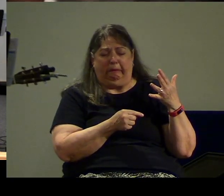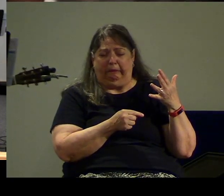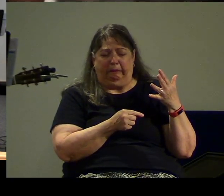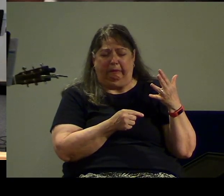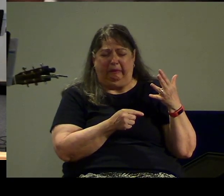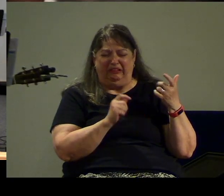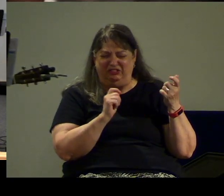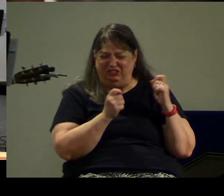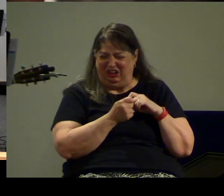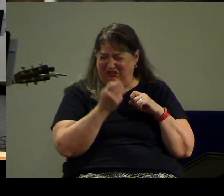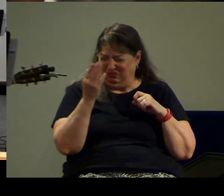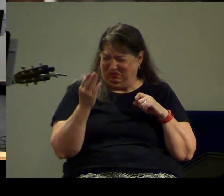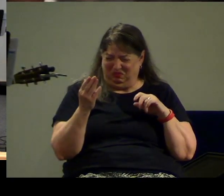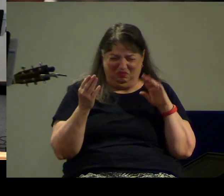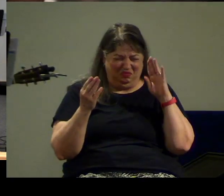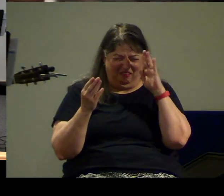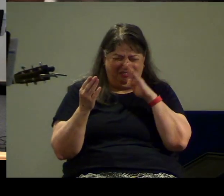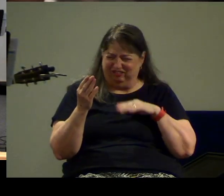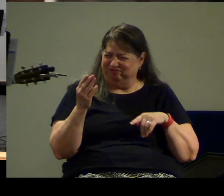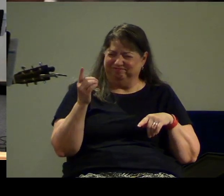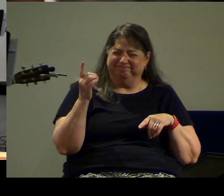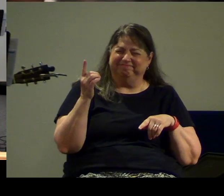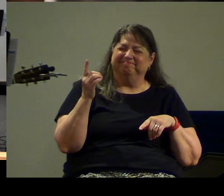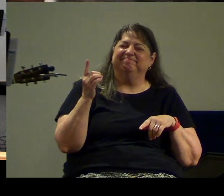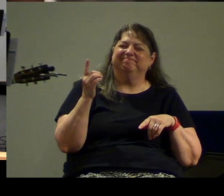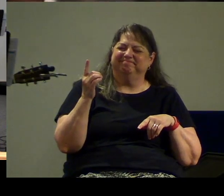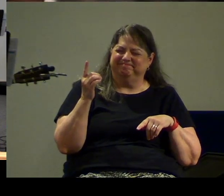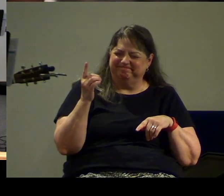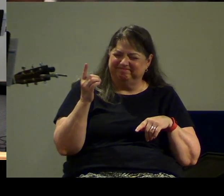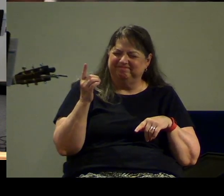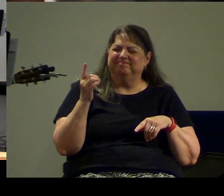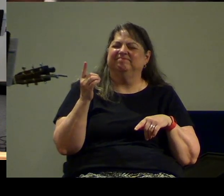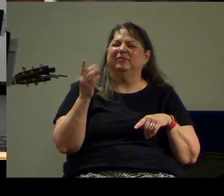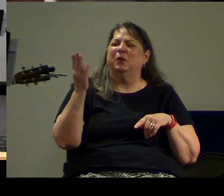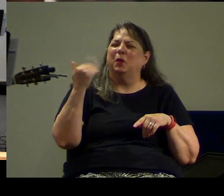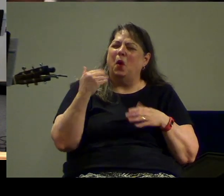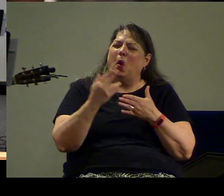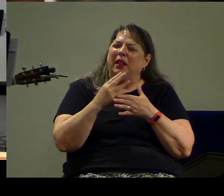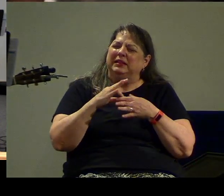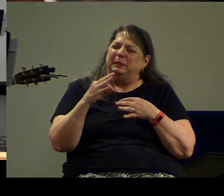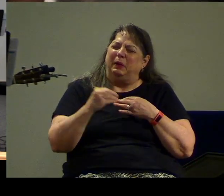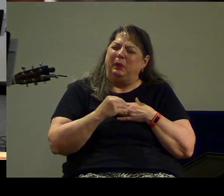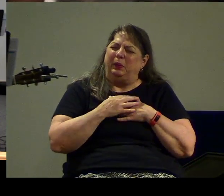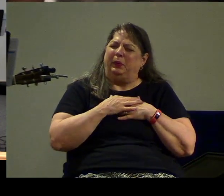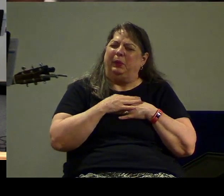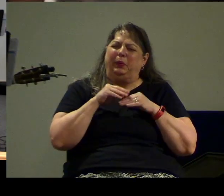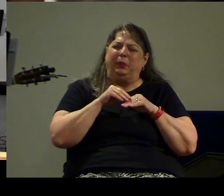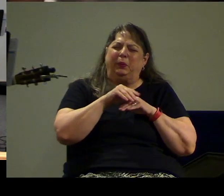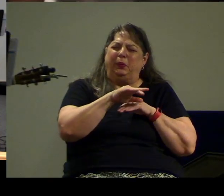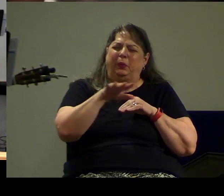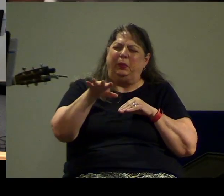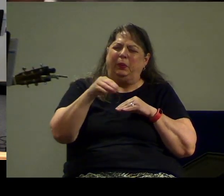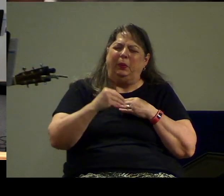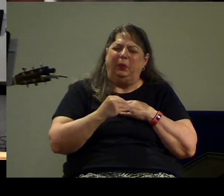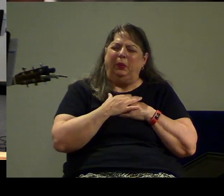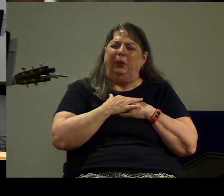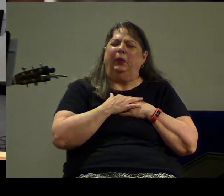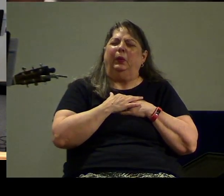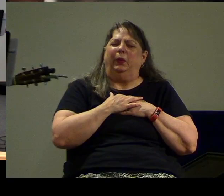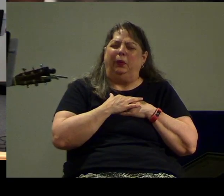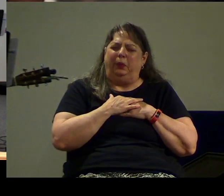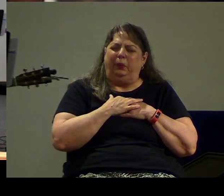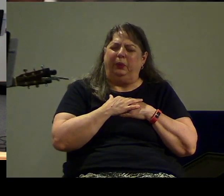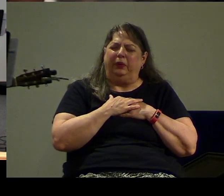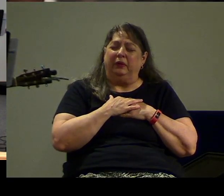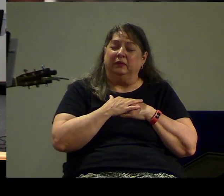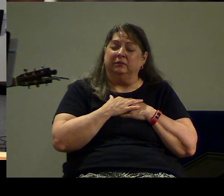truth. And so, Father God, I just pray that your Spirit would just move in this place, move in our hearts.